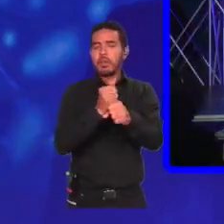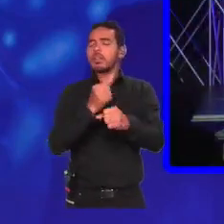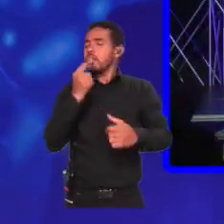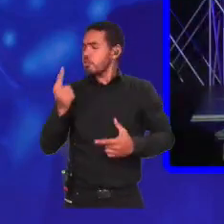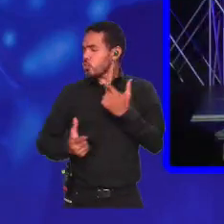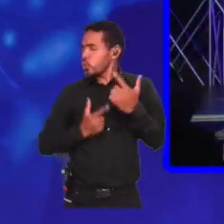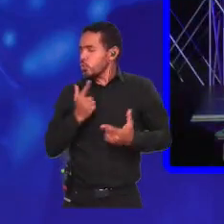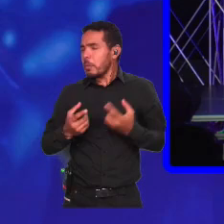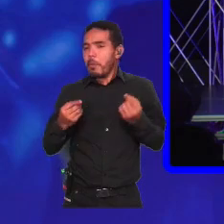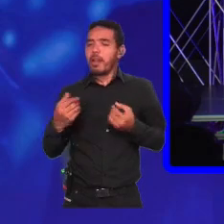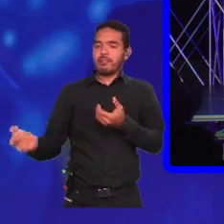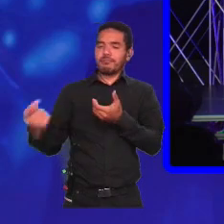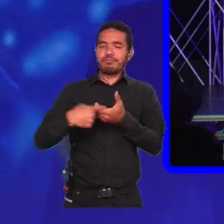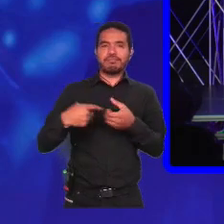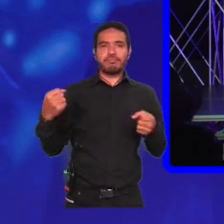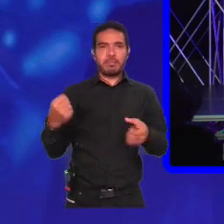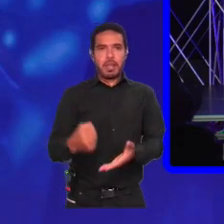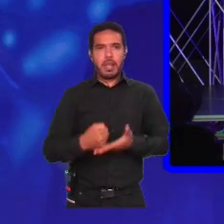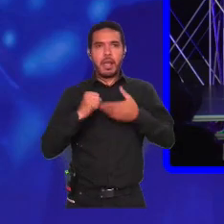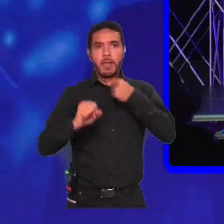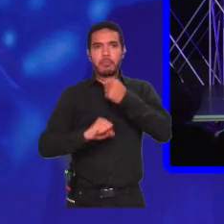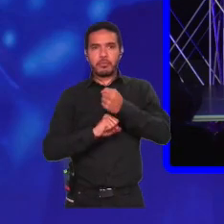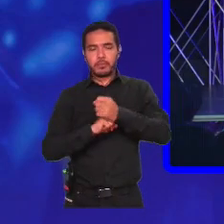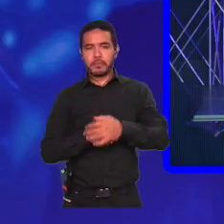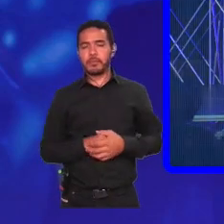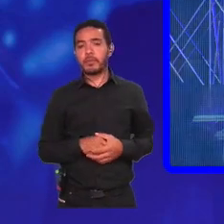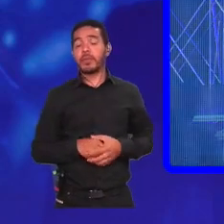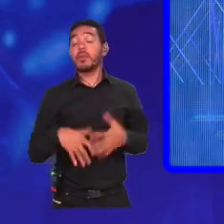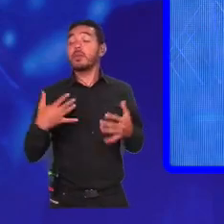to everything my colleague said. I completely agree.